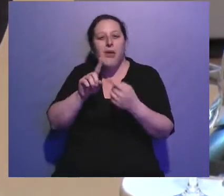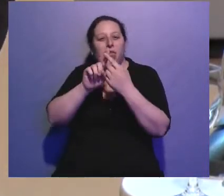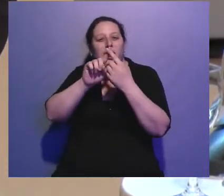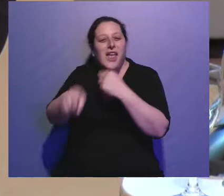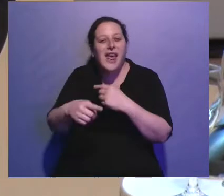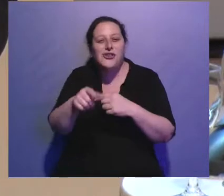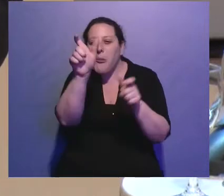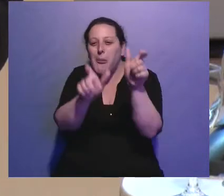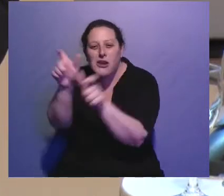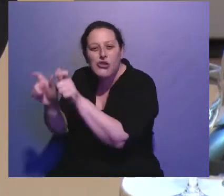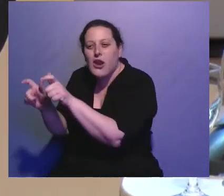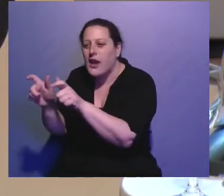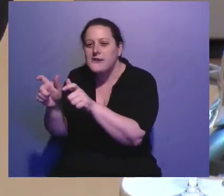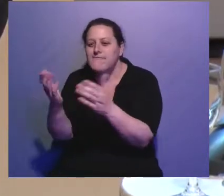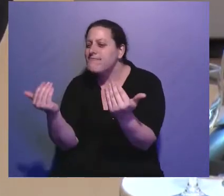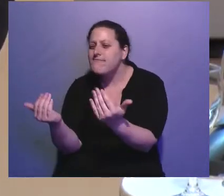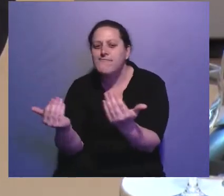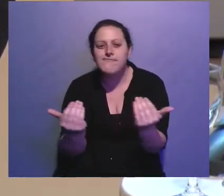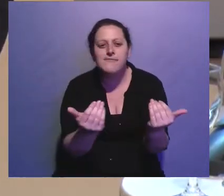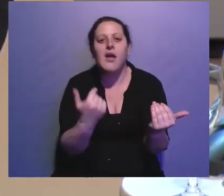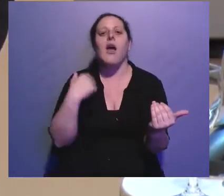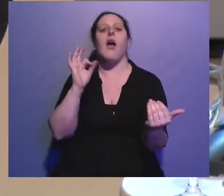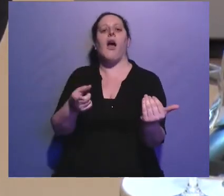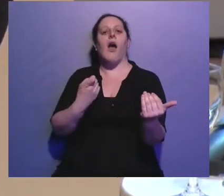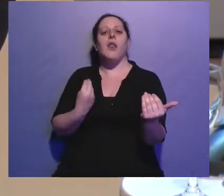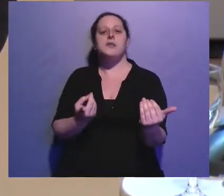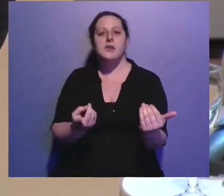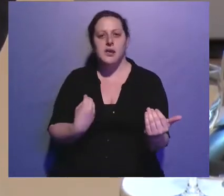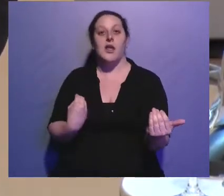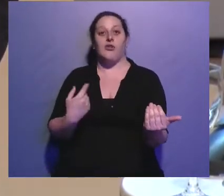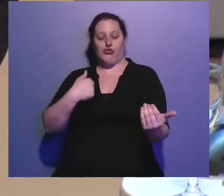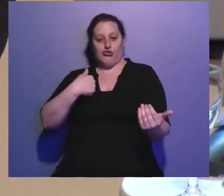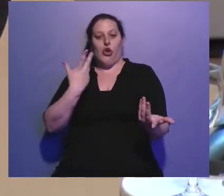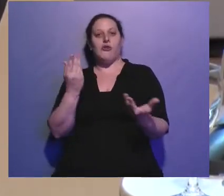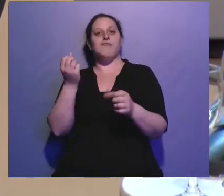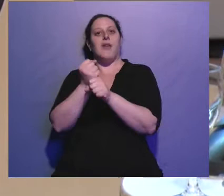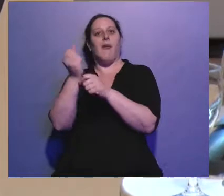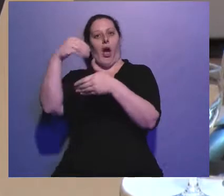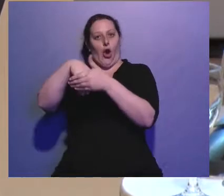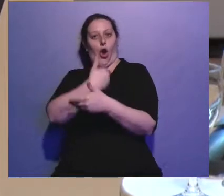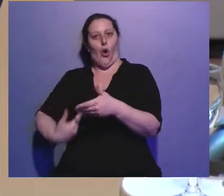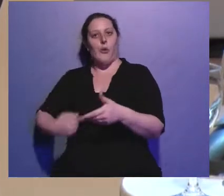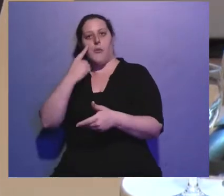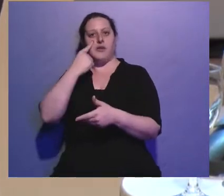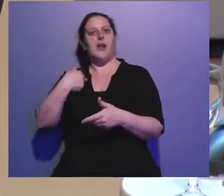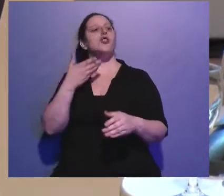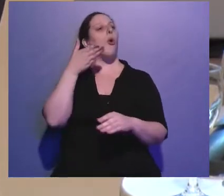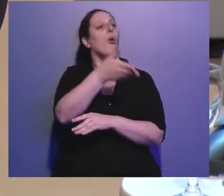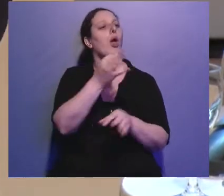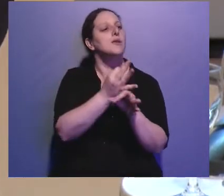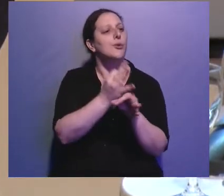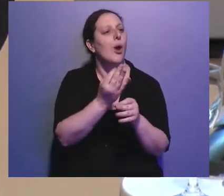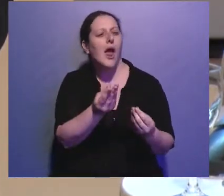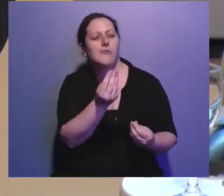servant, but to hear the resident. So these people go to the schools to check whether